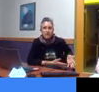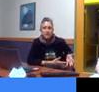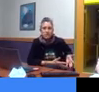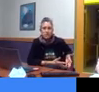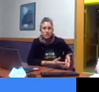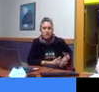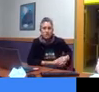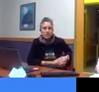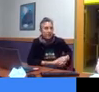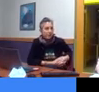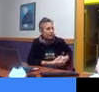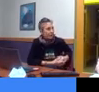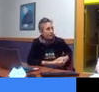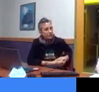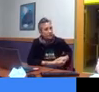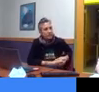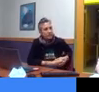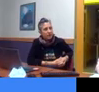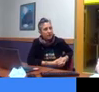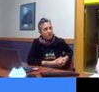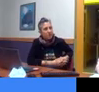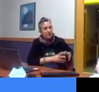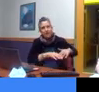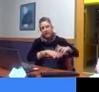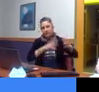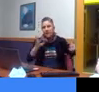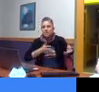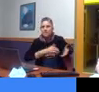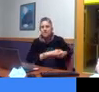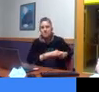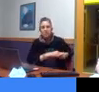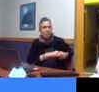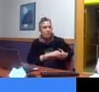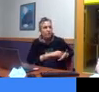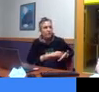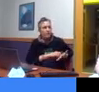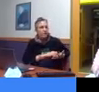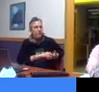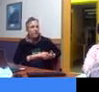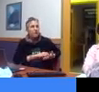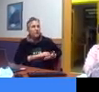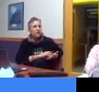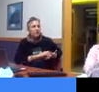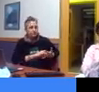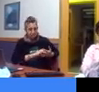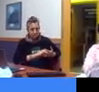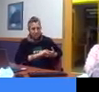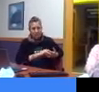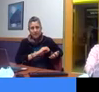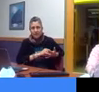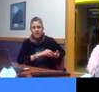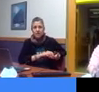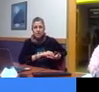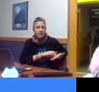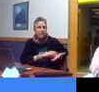like to use sexual health and reproductive health nurse practitioner because that kind of encompasses more of the work that I do.